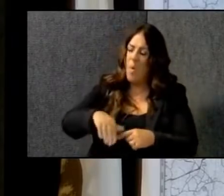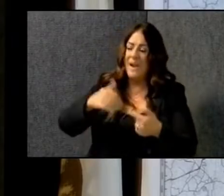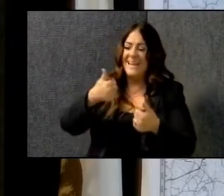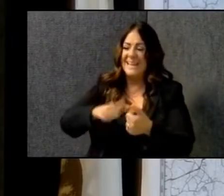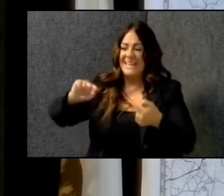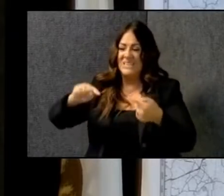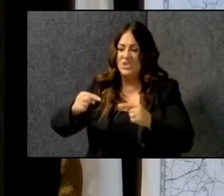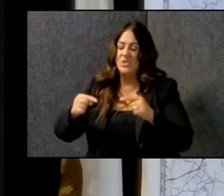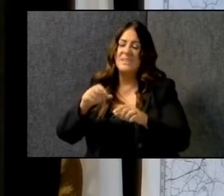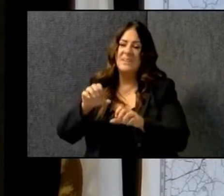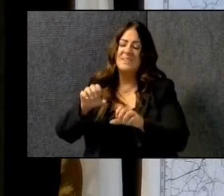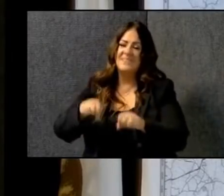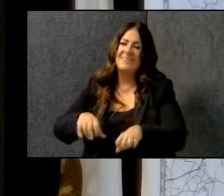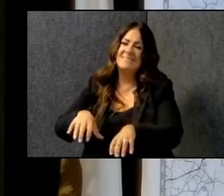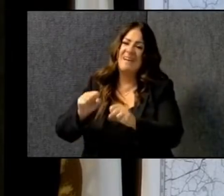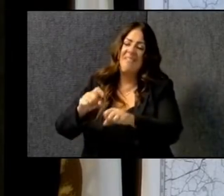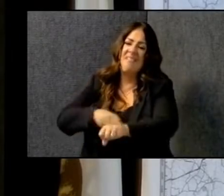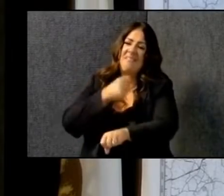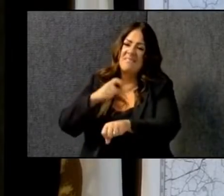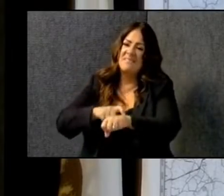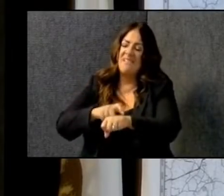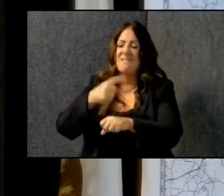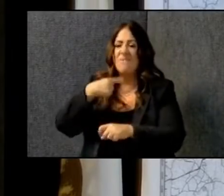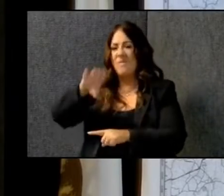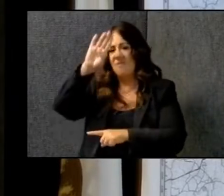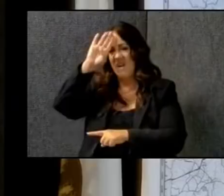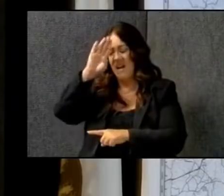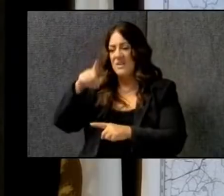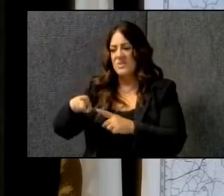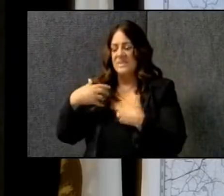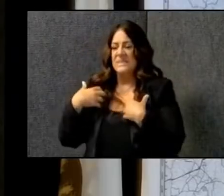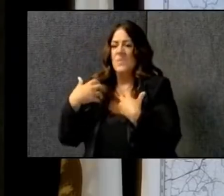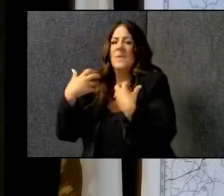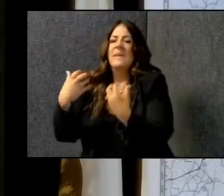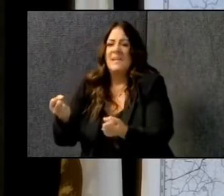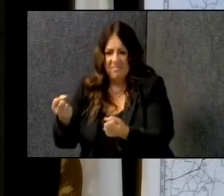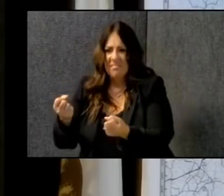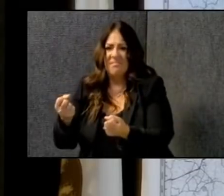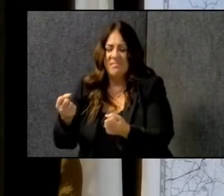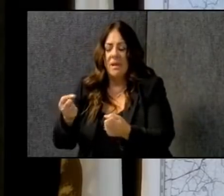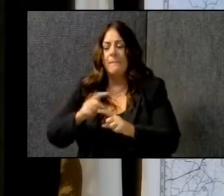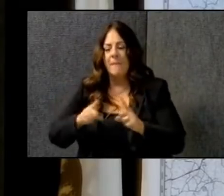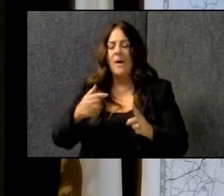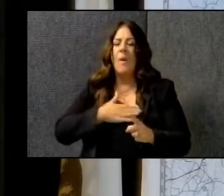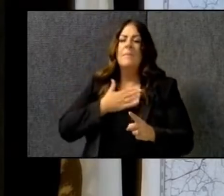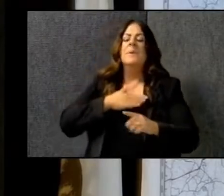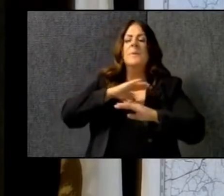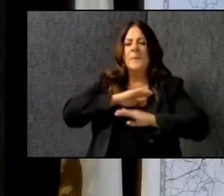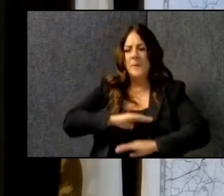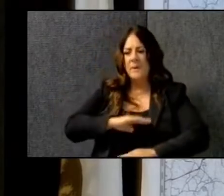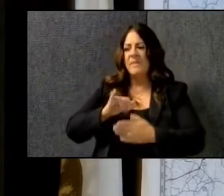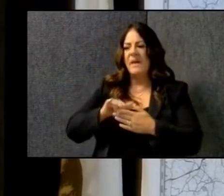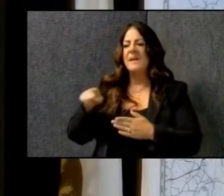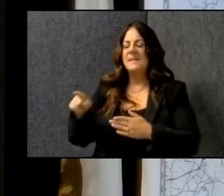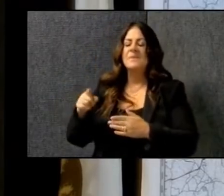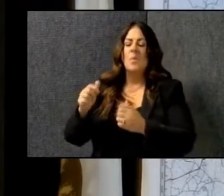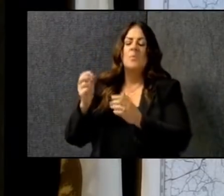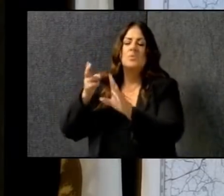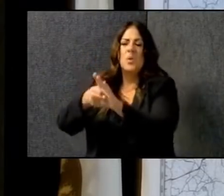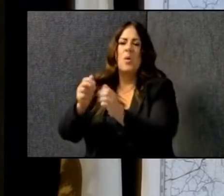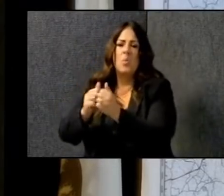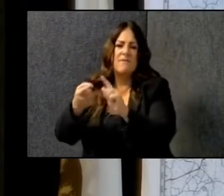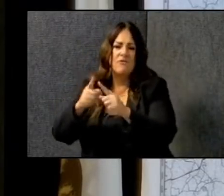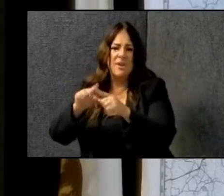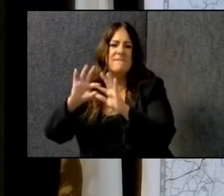very challenging and take a long time for our firefighters to recover from, but we are happy to know that he is with friends and